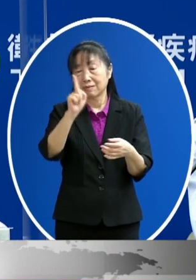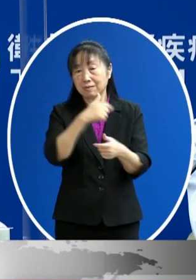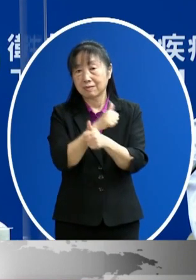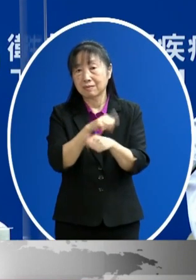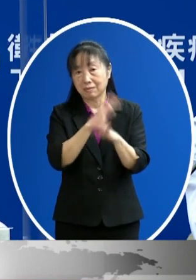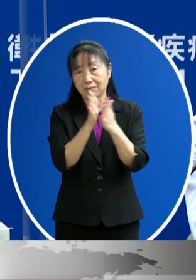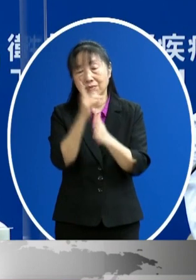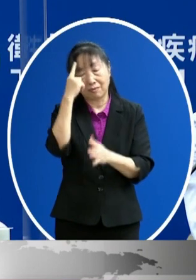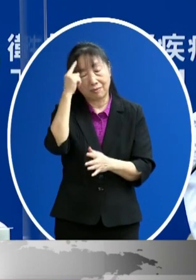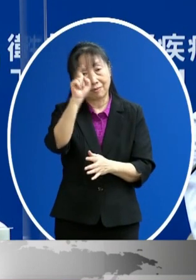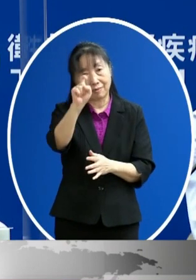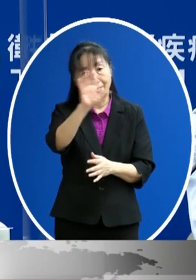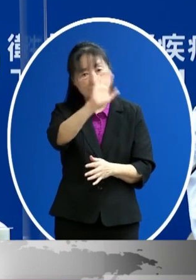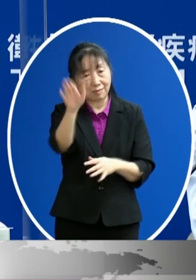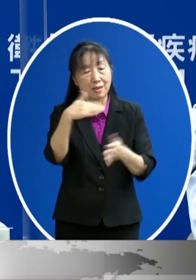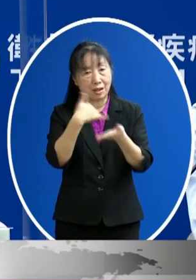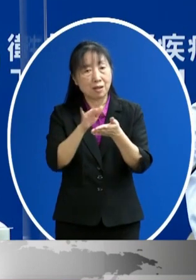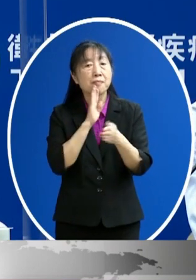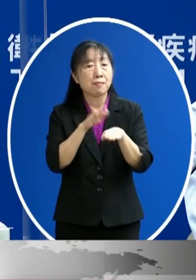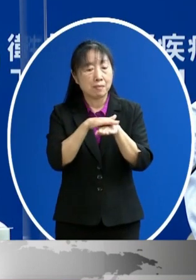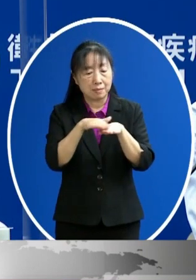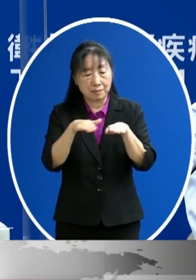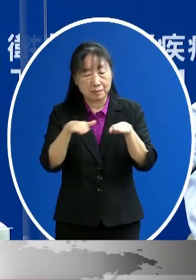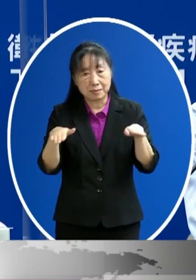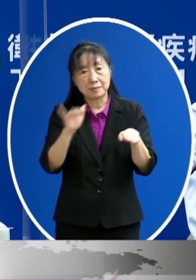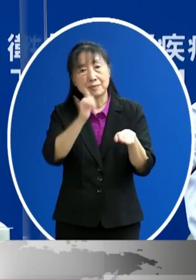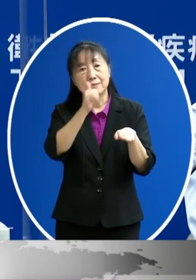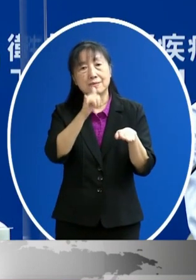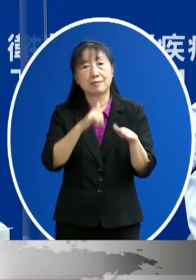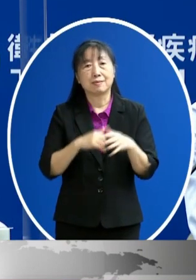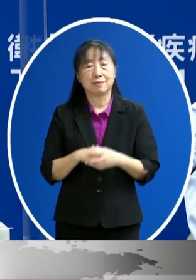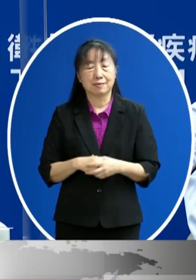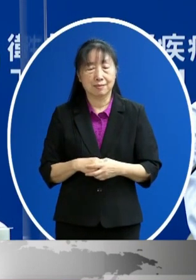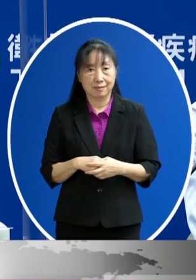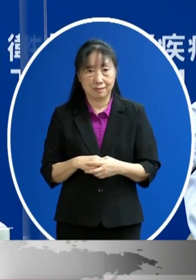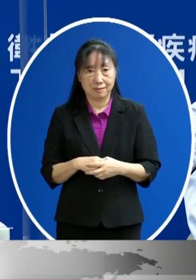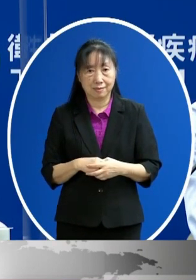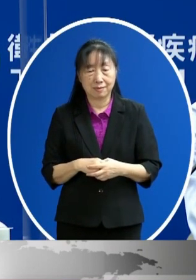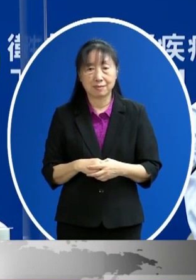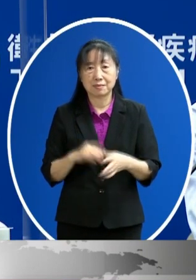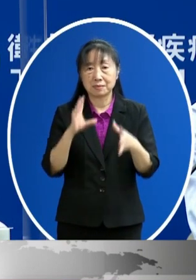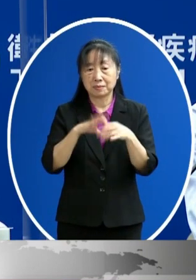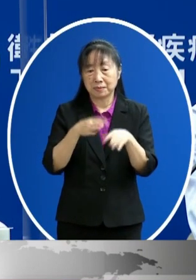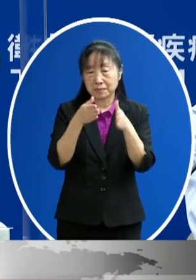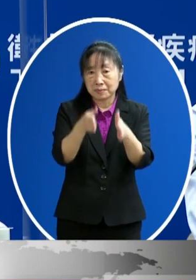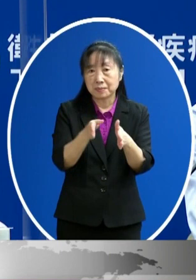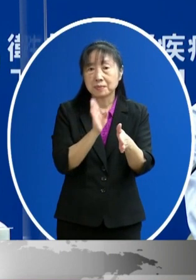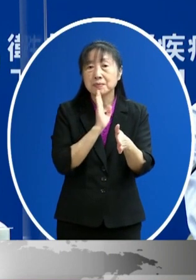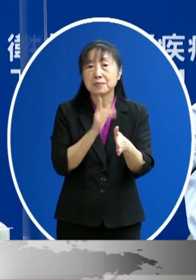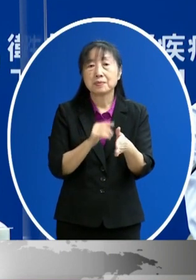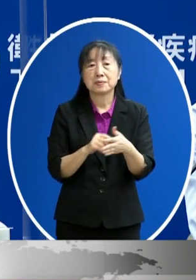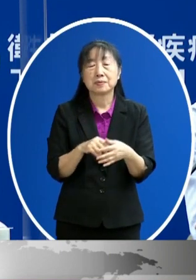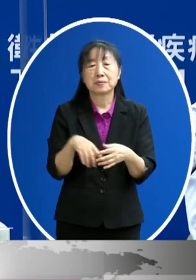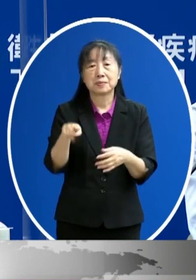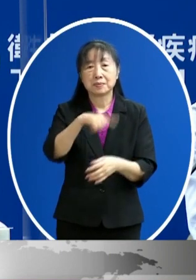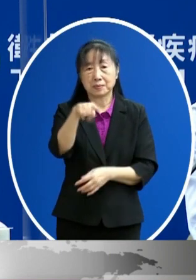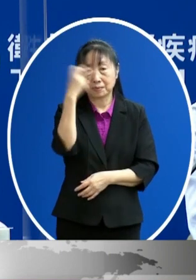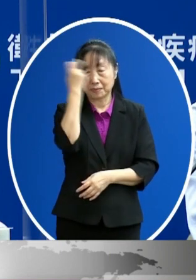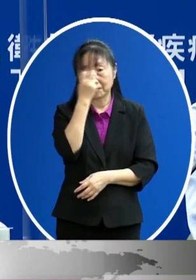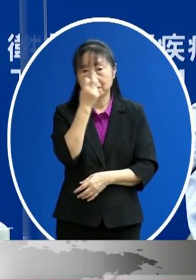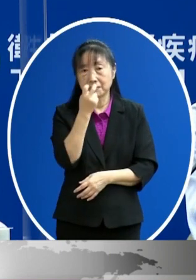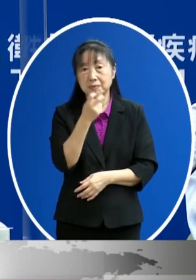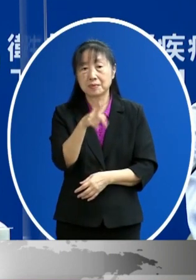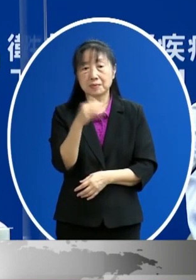Scientifically and from our experience and other countries' experiences with quarantine, 10 days is a safe range. We've detected 99